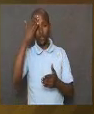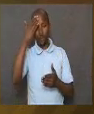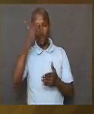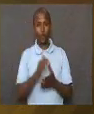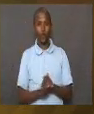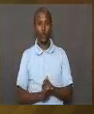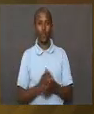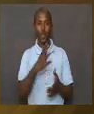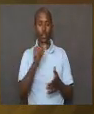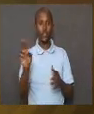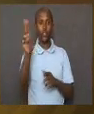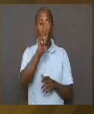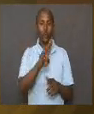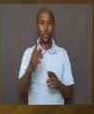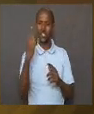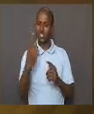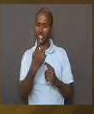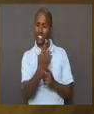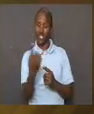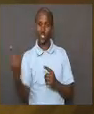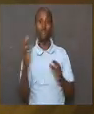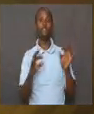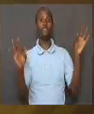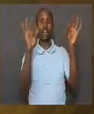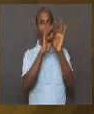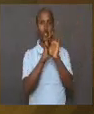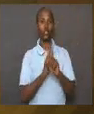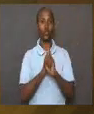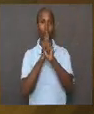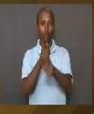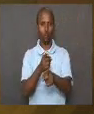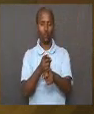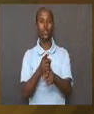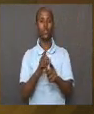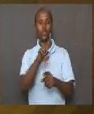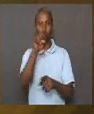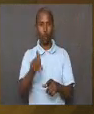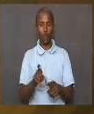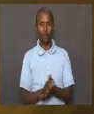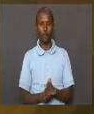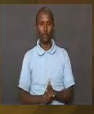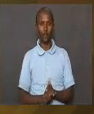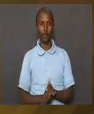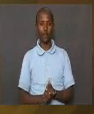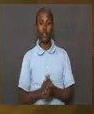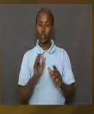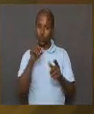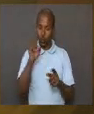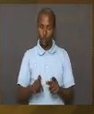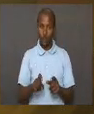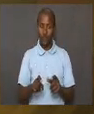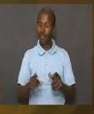them and use each function to solve problems. This should be